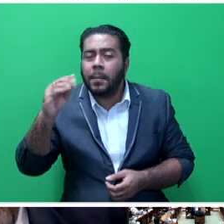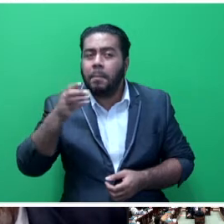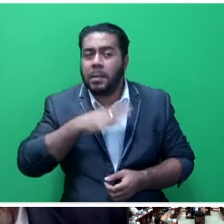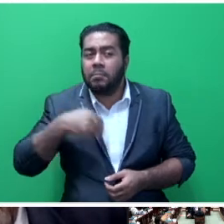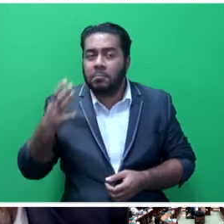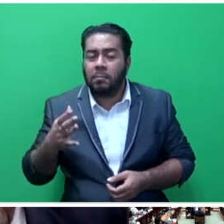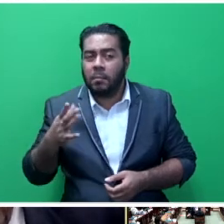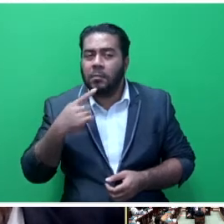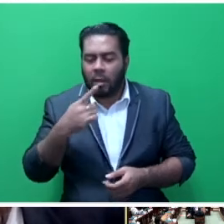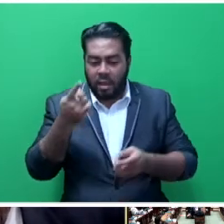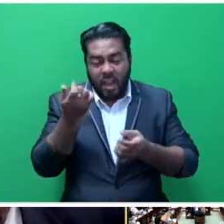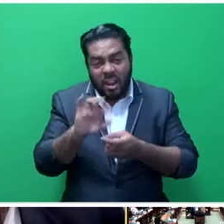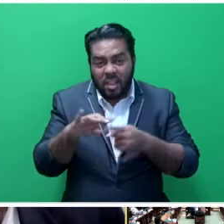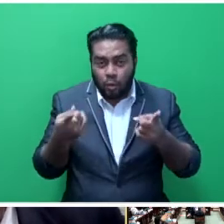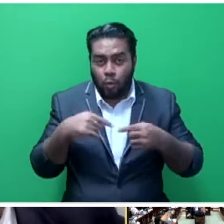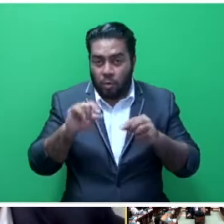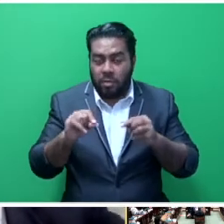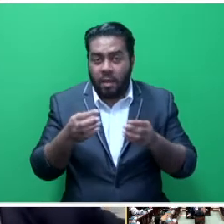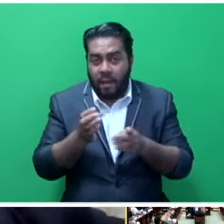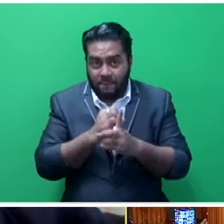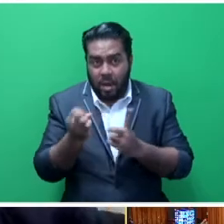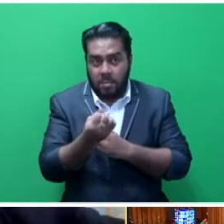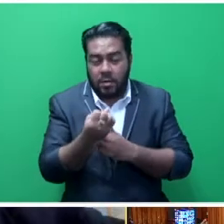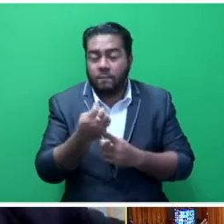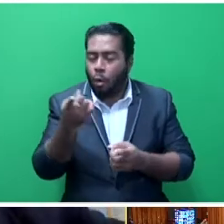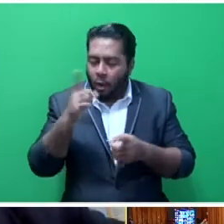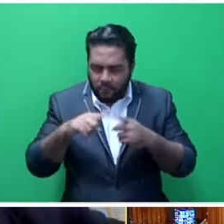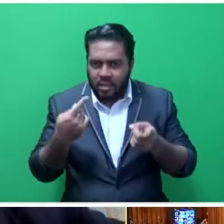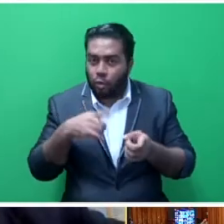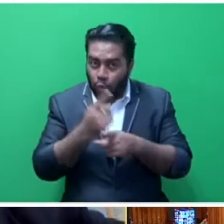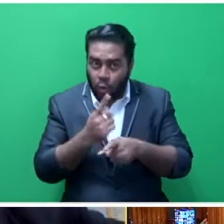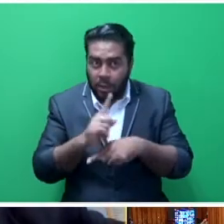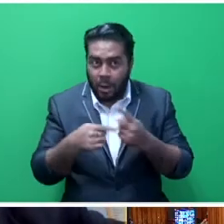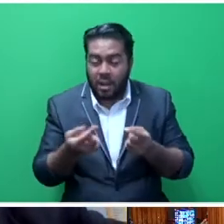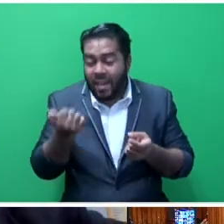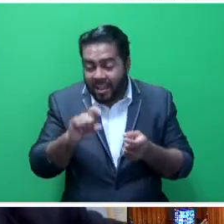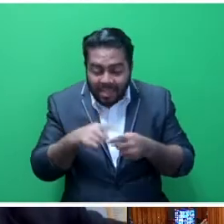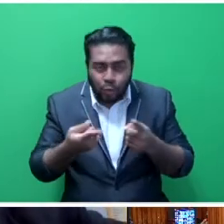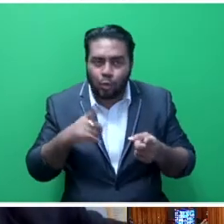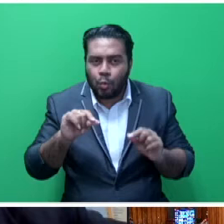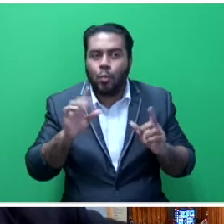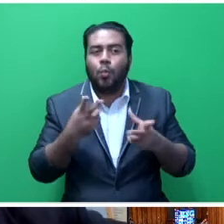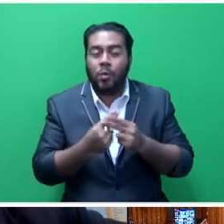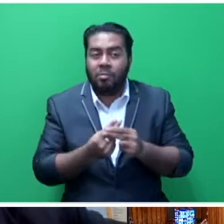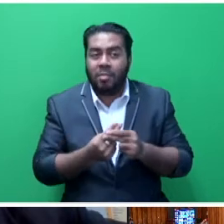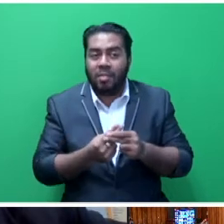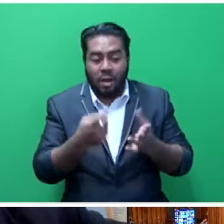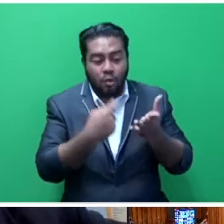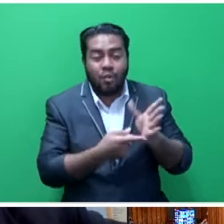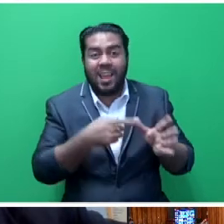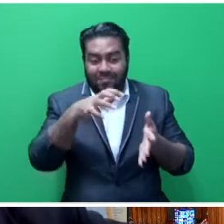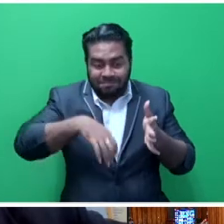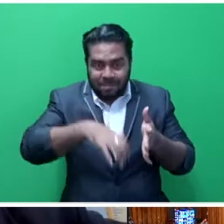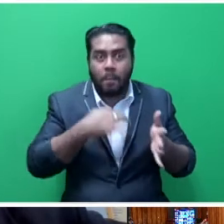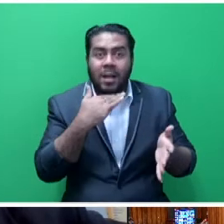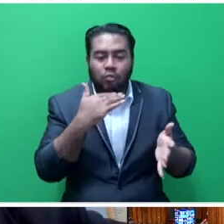with the Director of Environment. Anything that, for instance, things that you talk about. If there's anything to do with the rate at which the river gravel